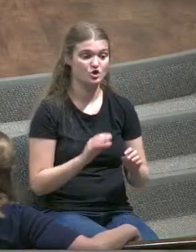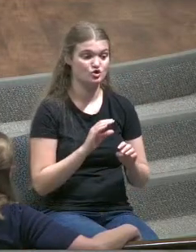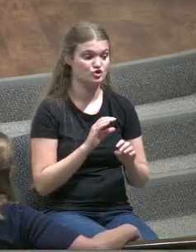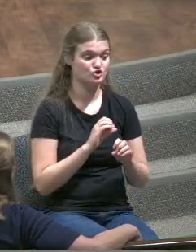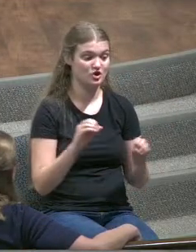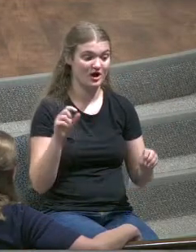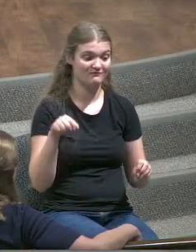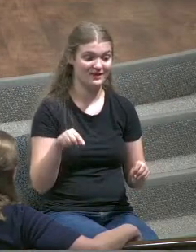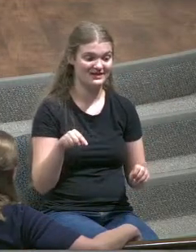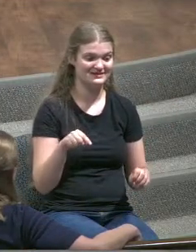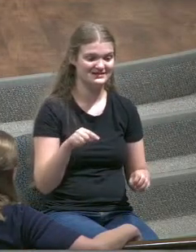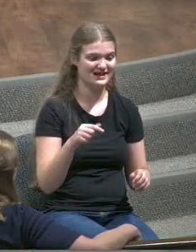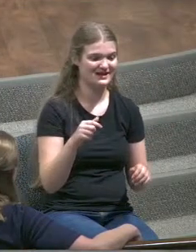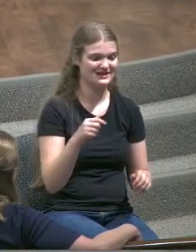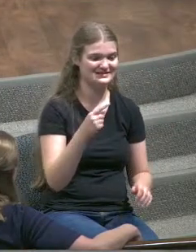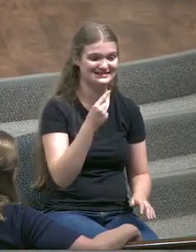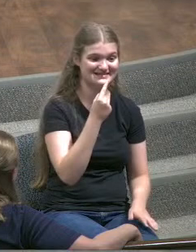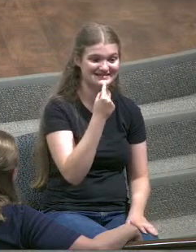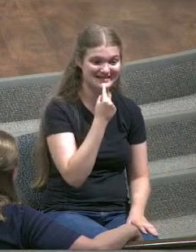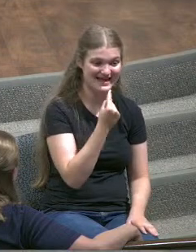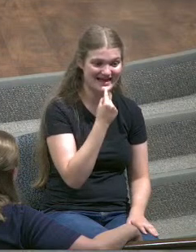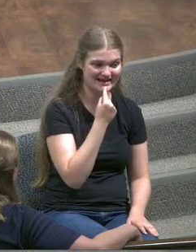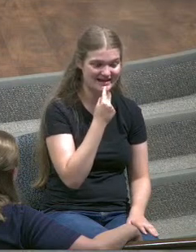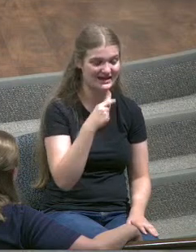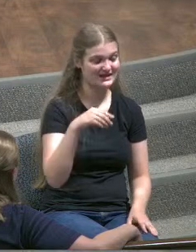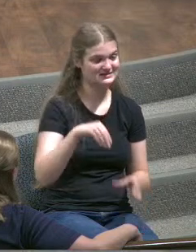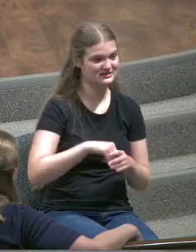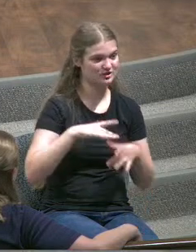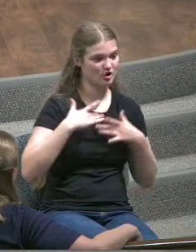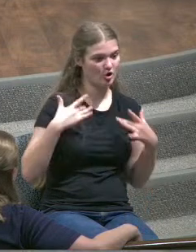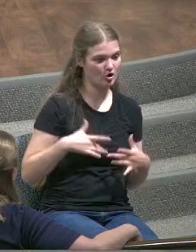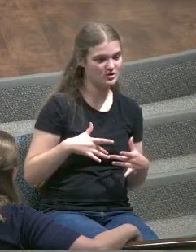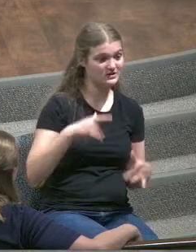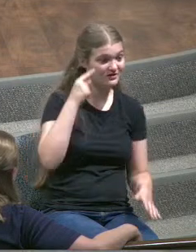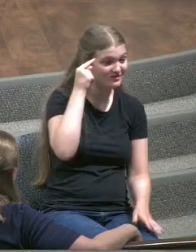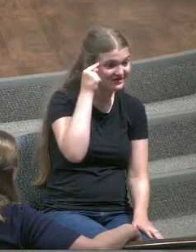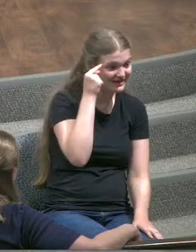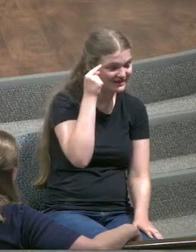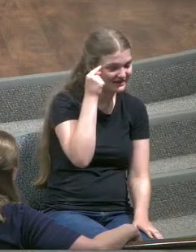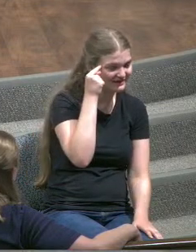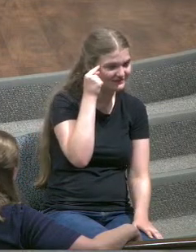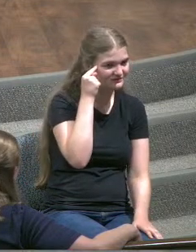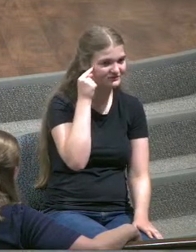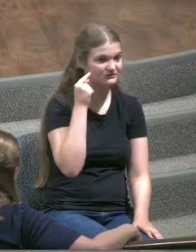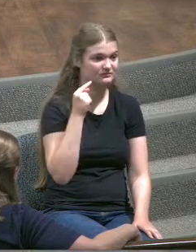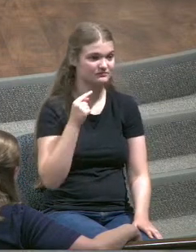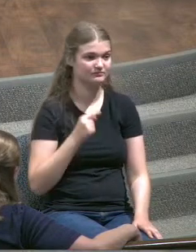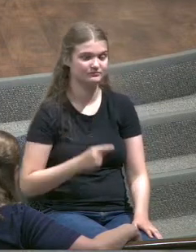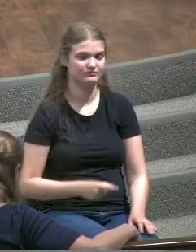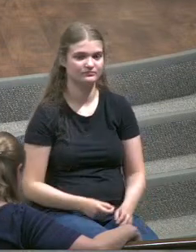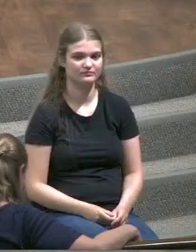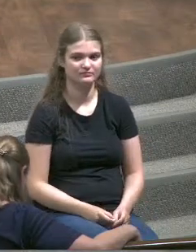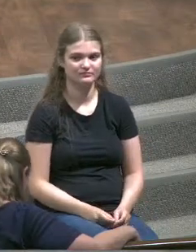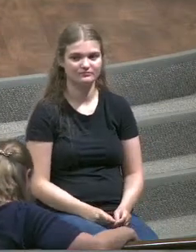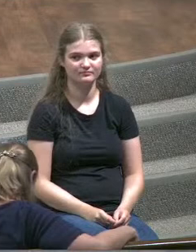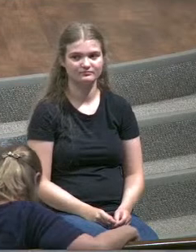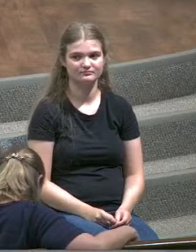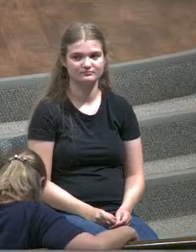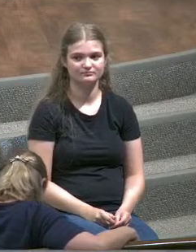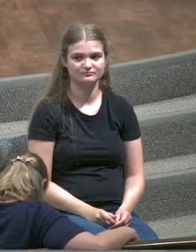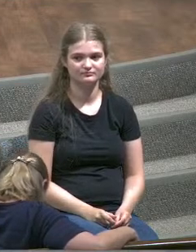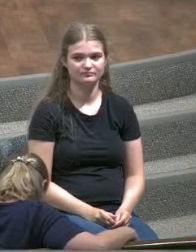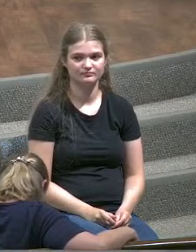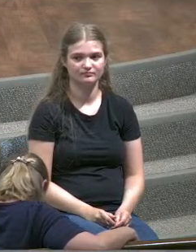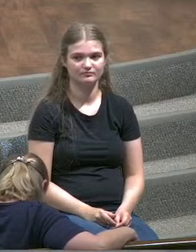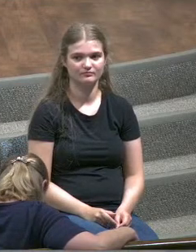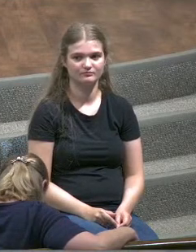out loud. Mark says it's in their hearts. They're thinking it. And immediately, Jesus, perceiving in